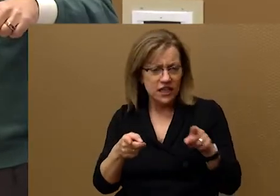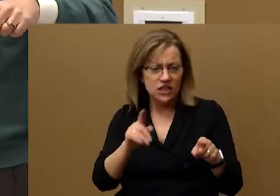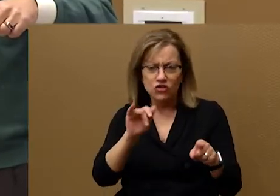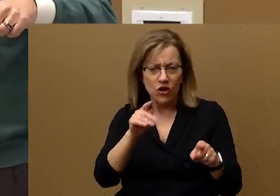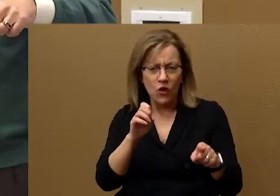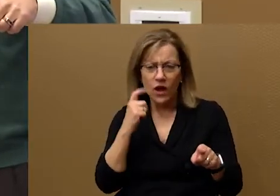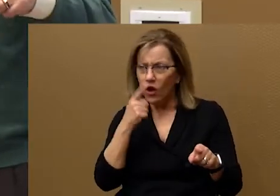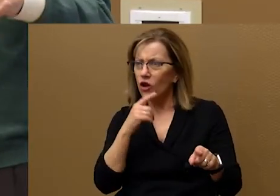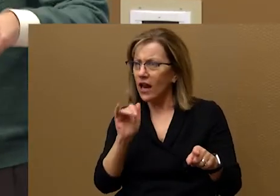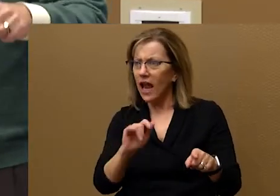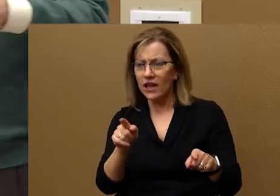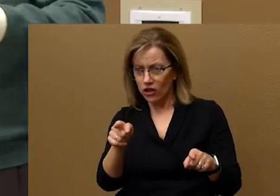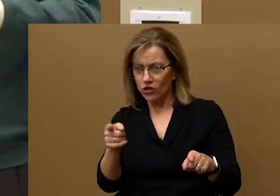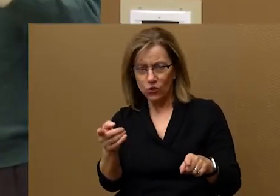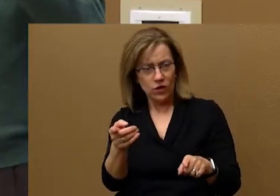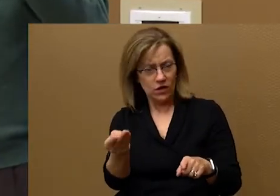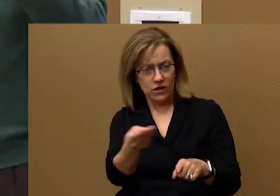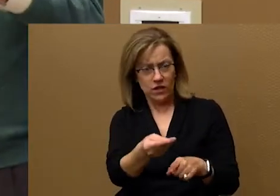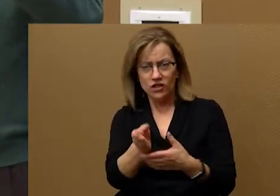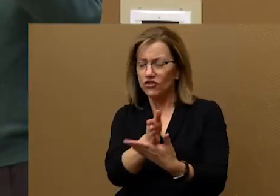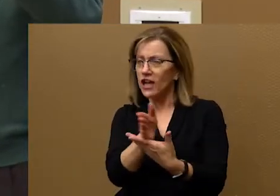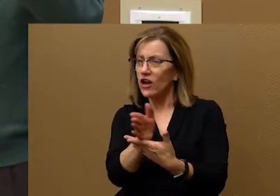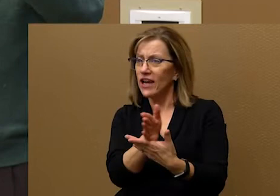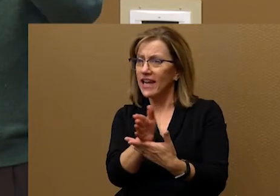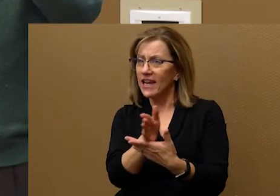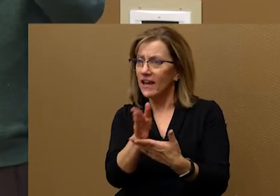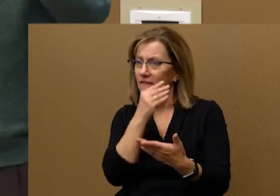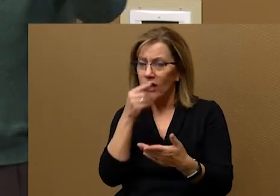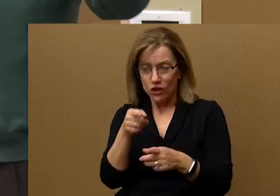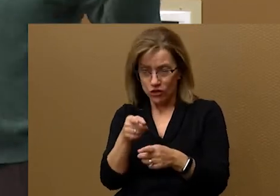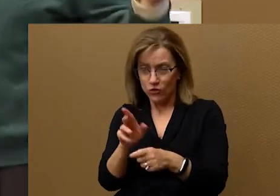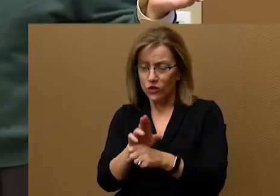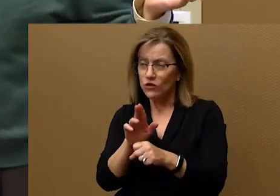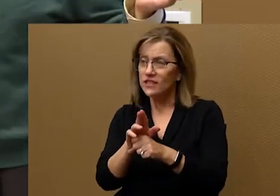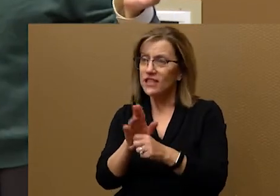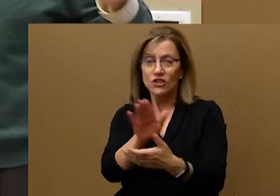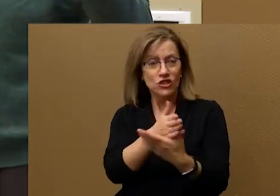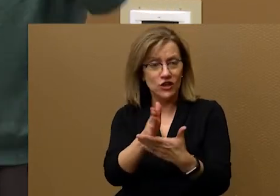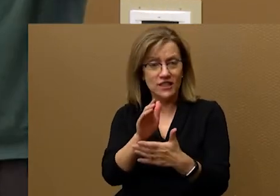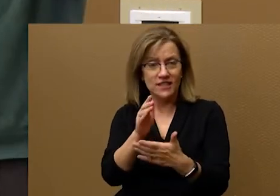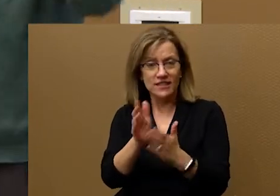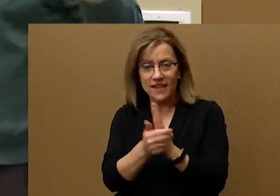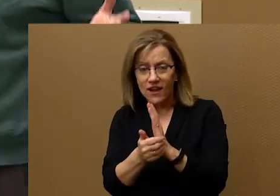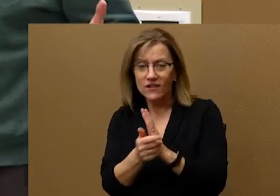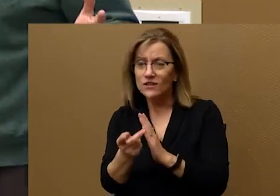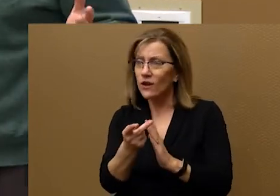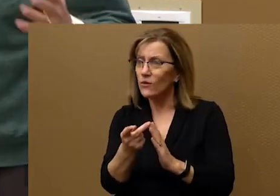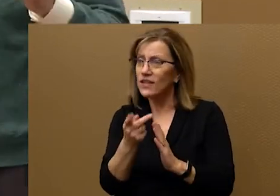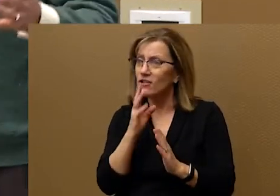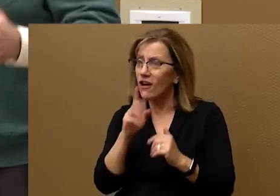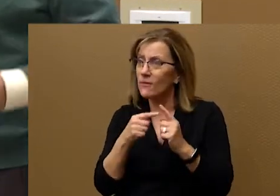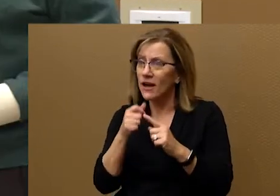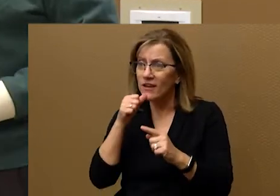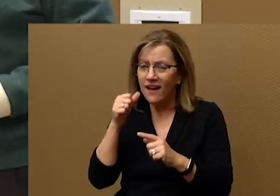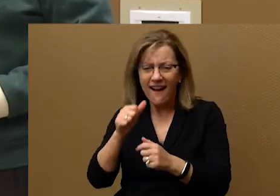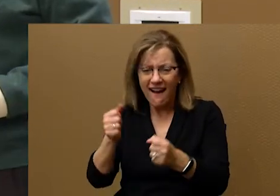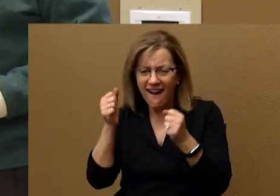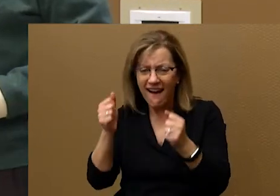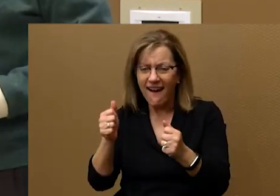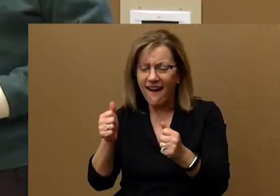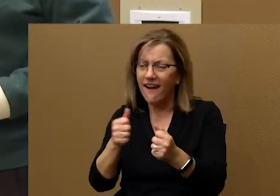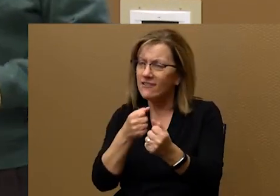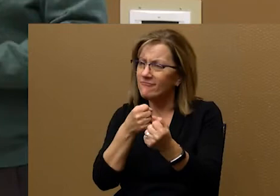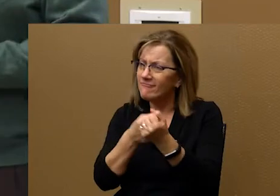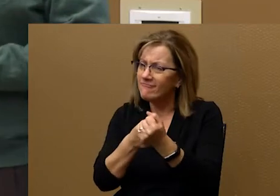the flower. You were using sharing skills that we talked about yesterday. Awesome. Awesome use of sharing